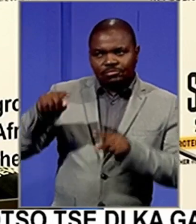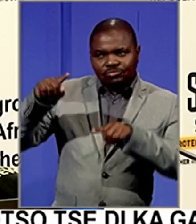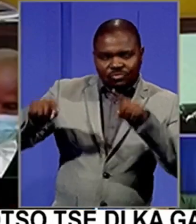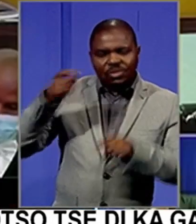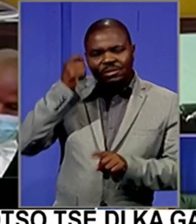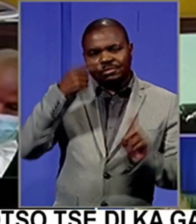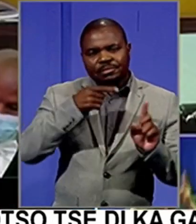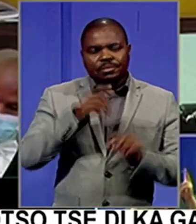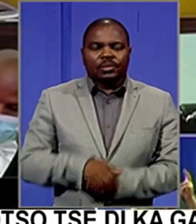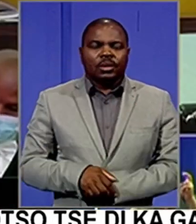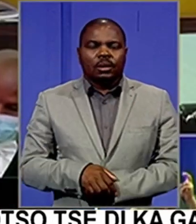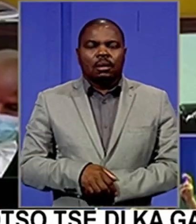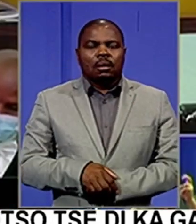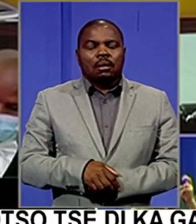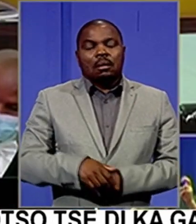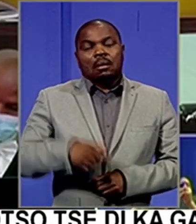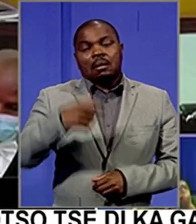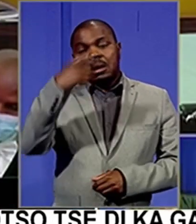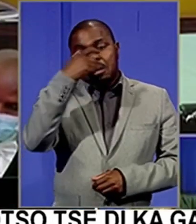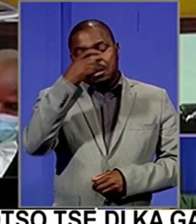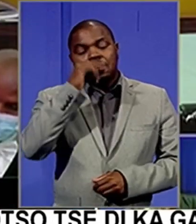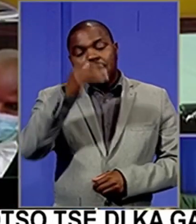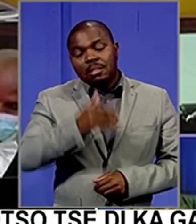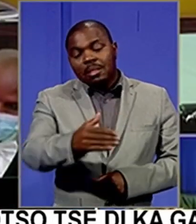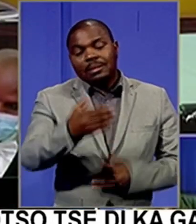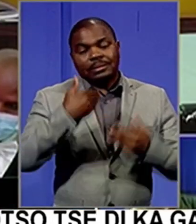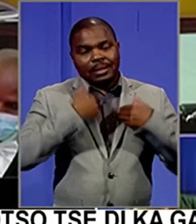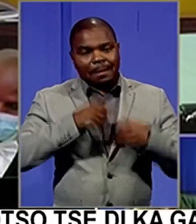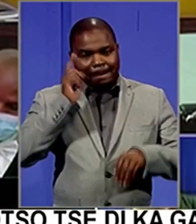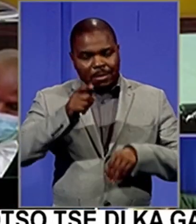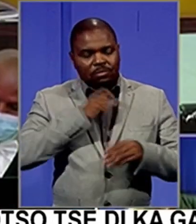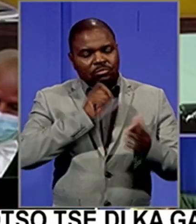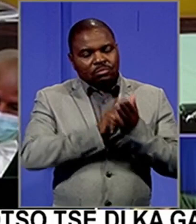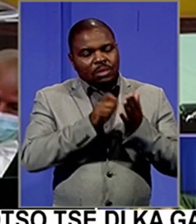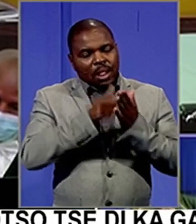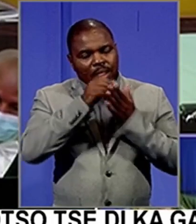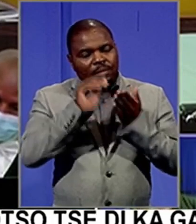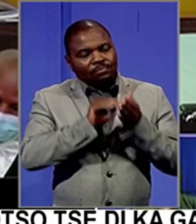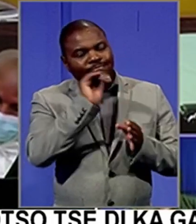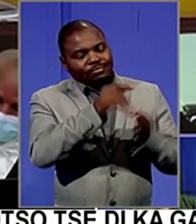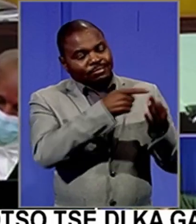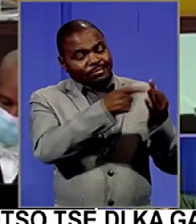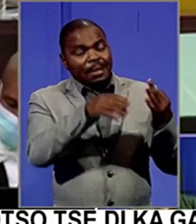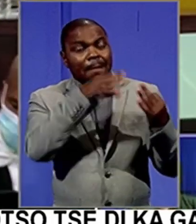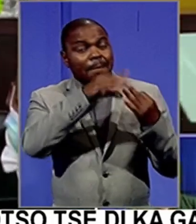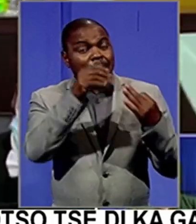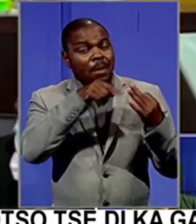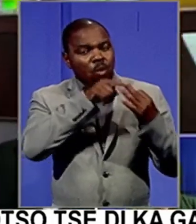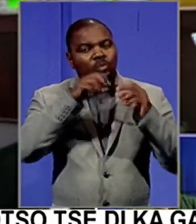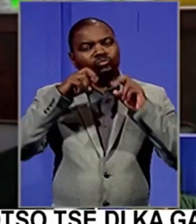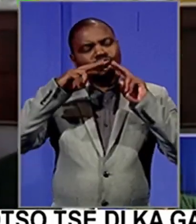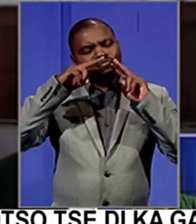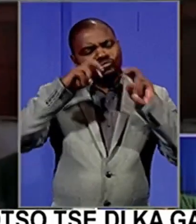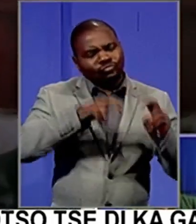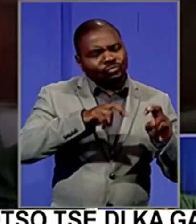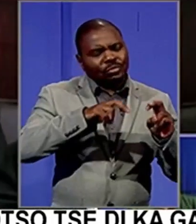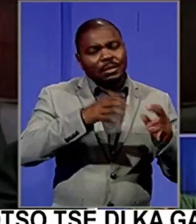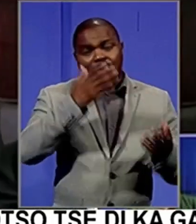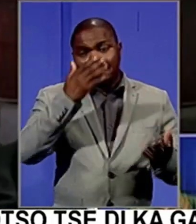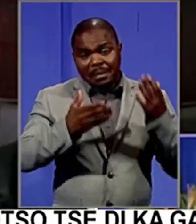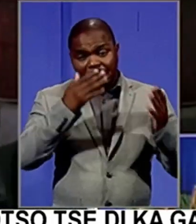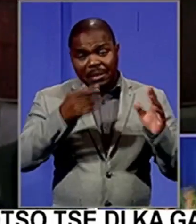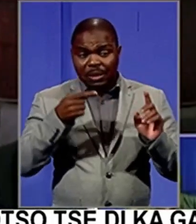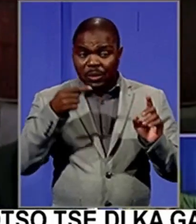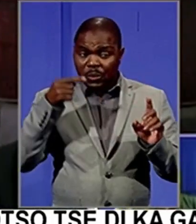for you. Ramaphosa o na le go fitlha ka Sontaga go kwalela ditokololo di le 3 tse di ikemetseng tseo di batlisang gore a gona le dikgonagalo tsa